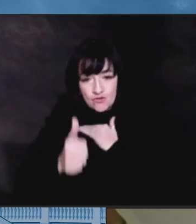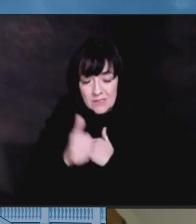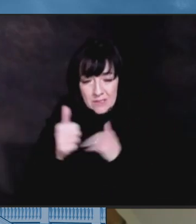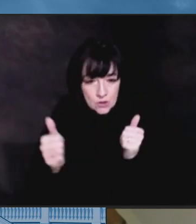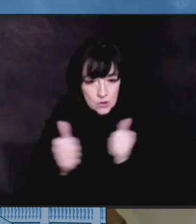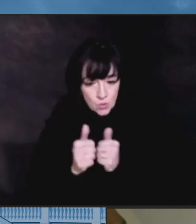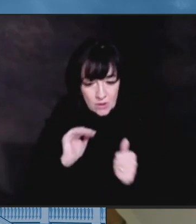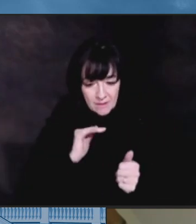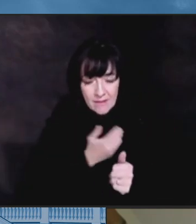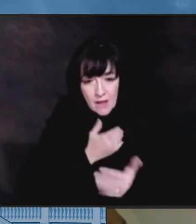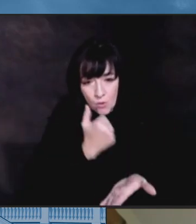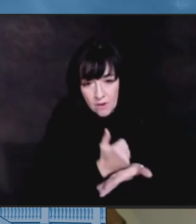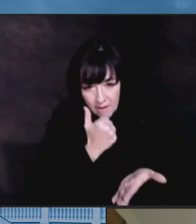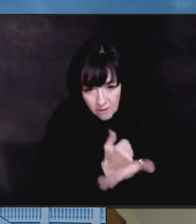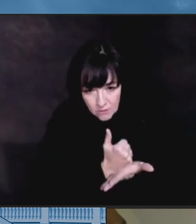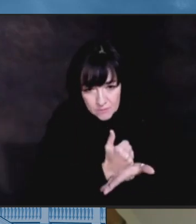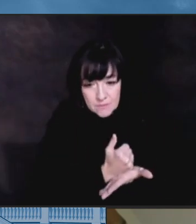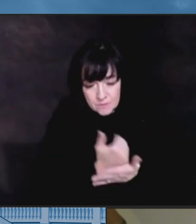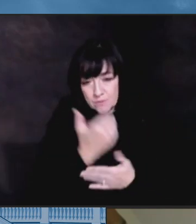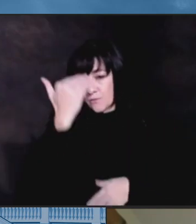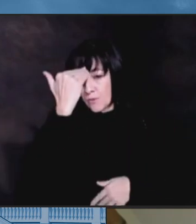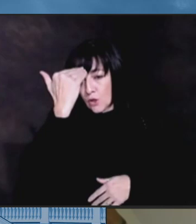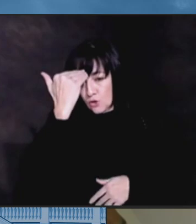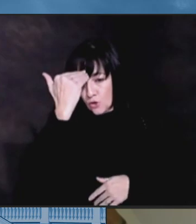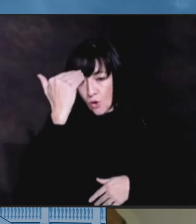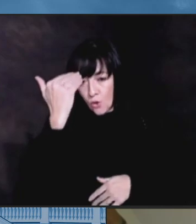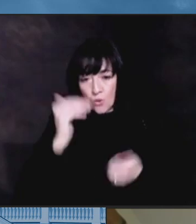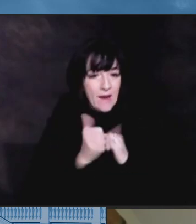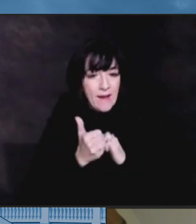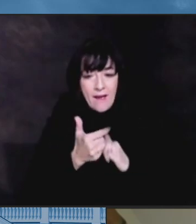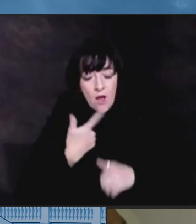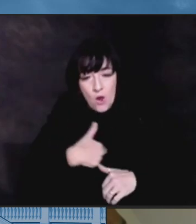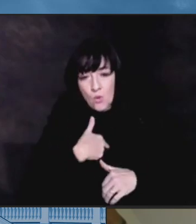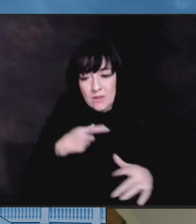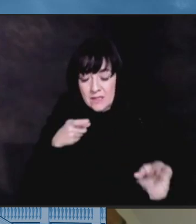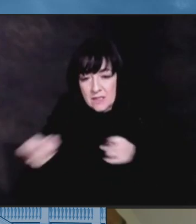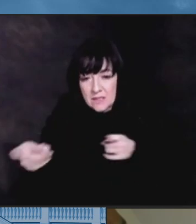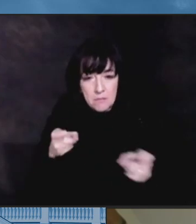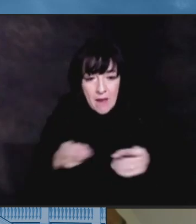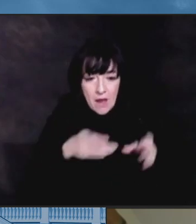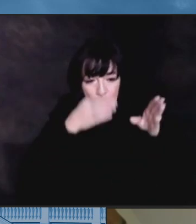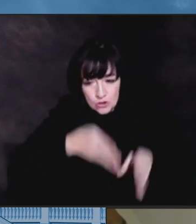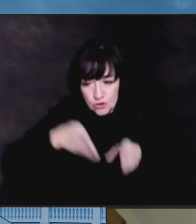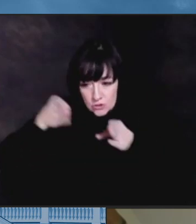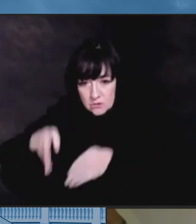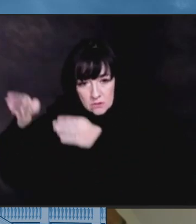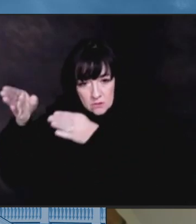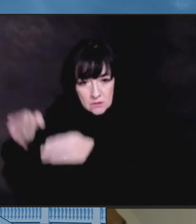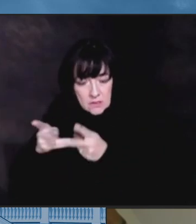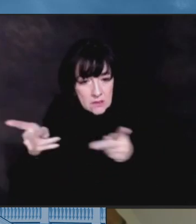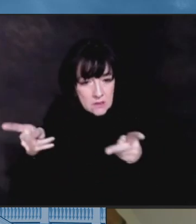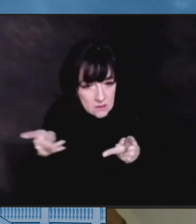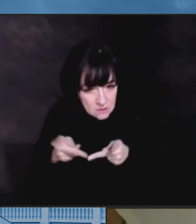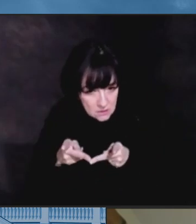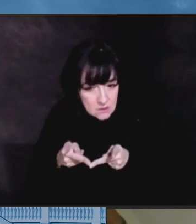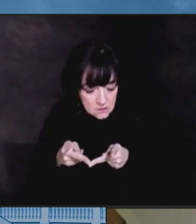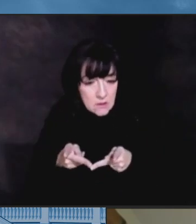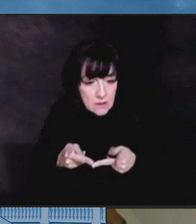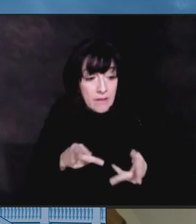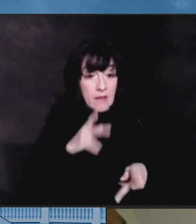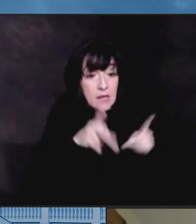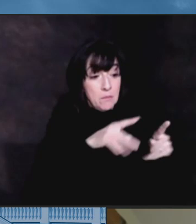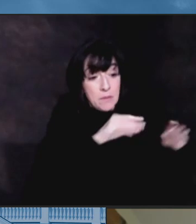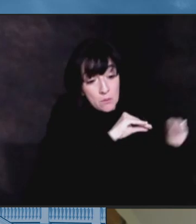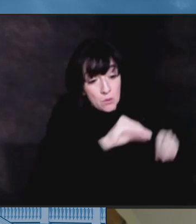help, knowing how to manage their individual facilities to move people in and then out, and then